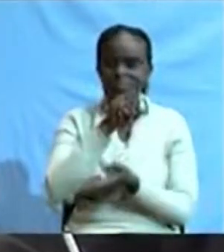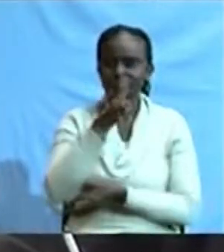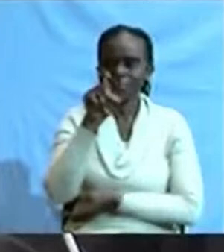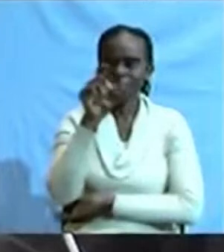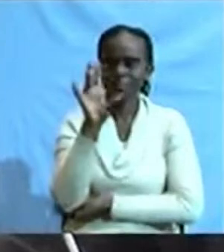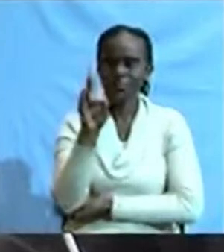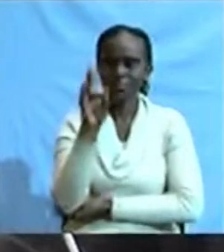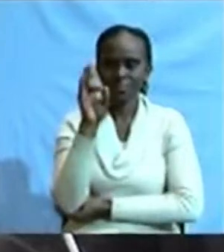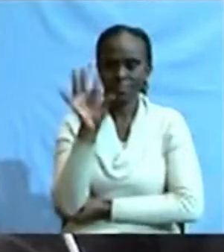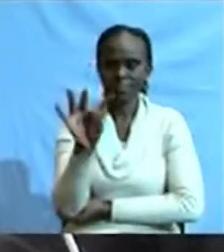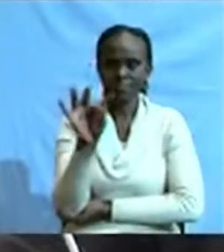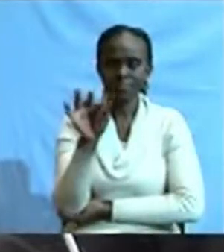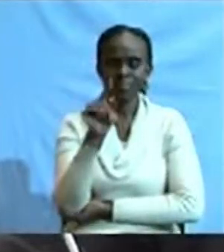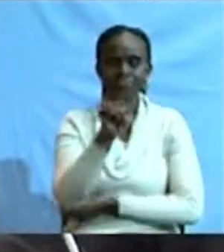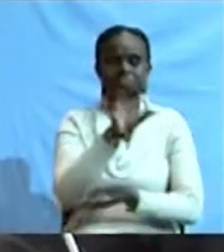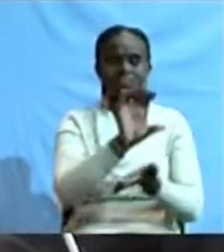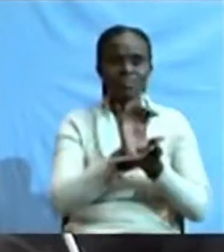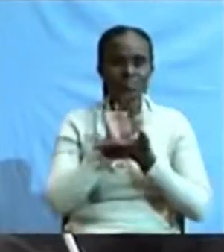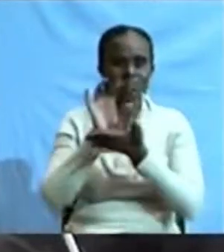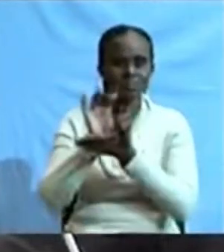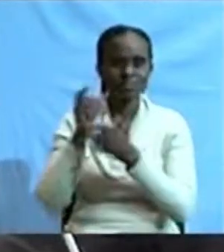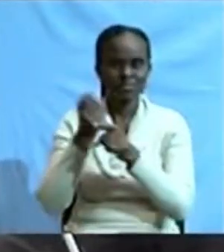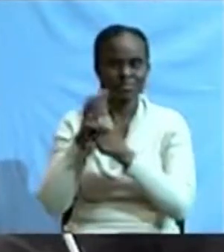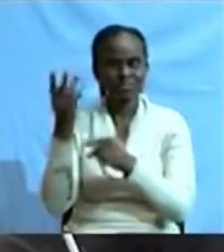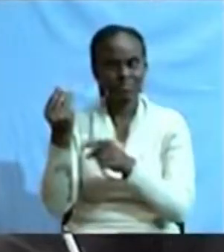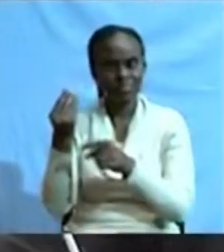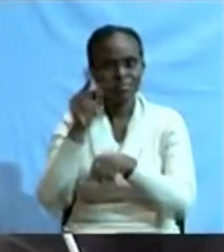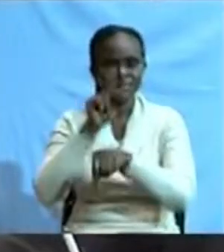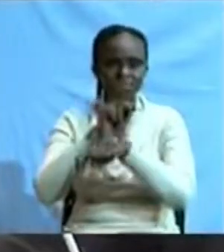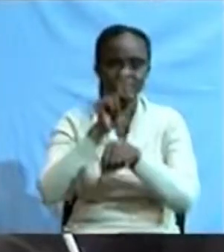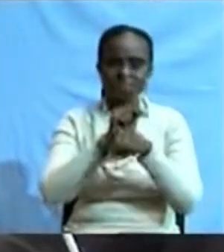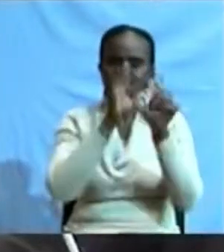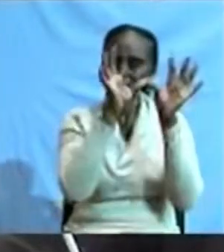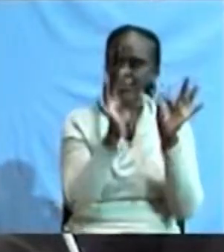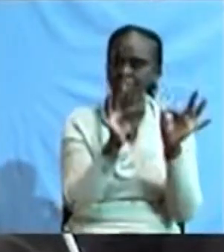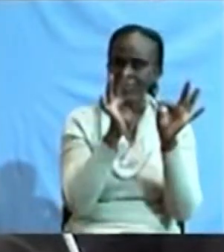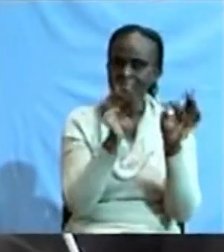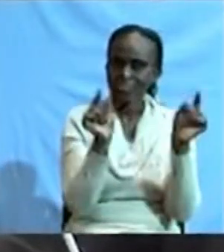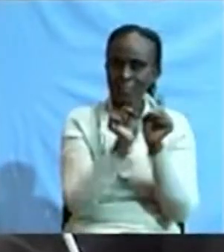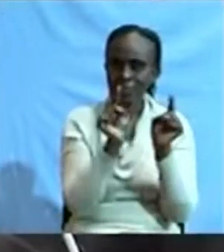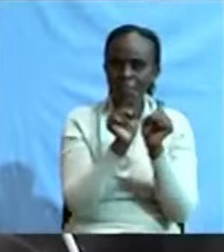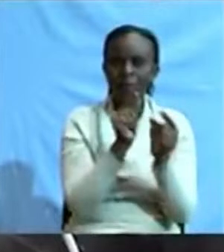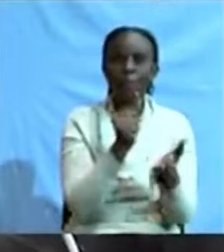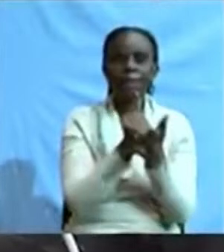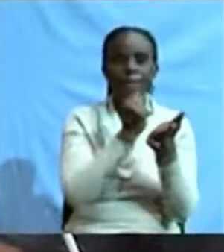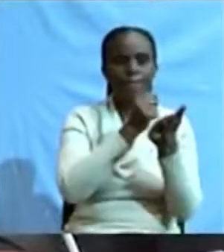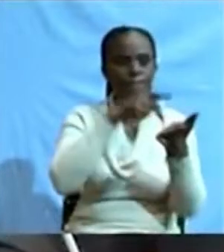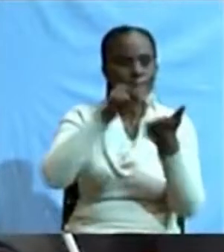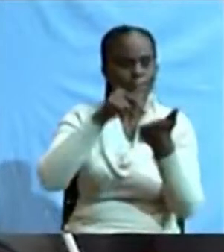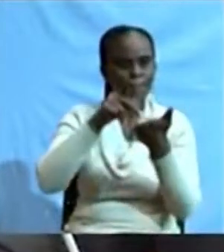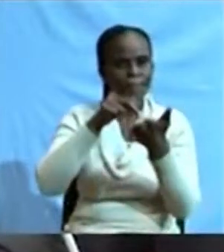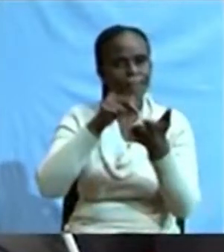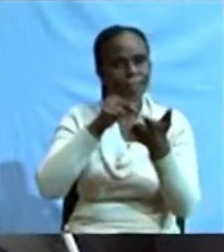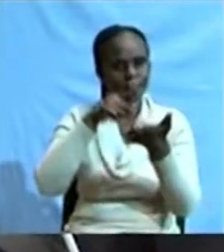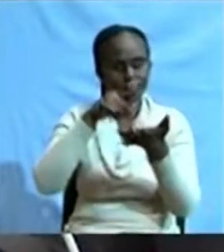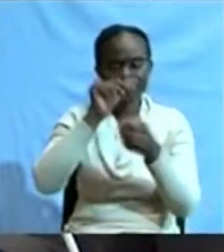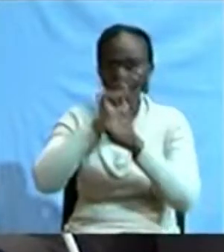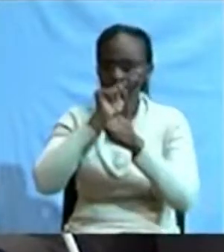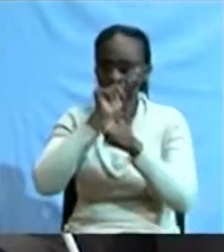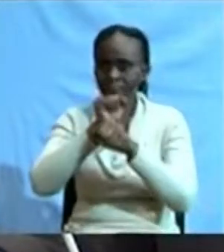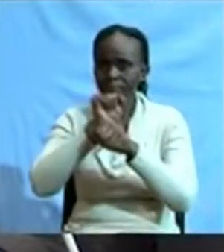2,179 was borrowed from the capital project account to meet their operational